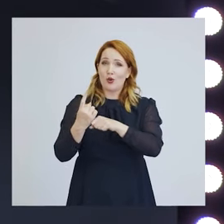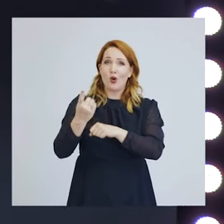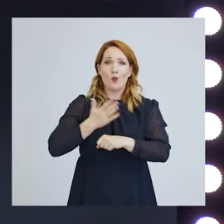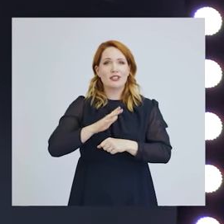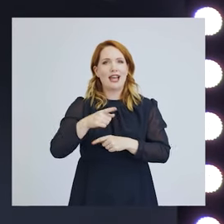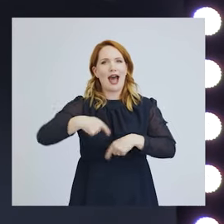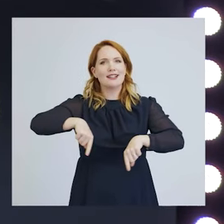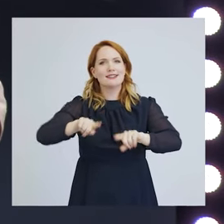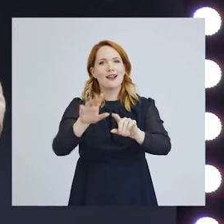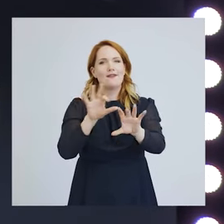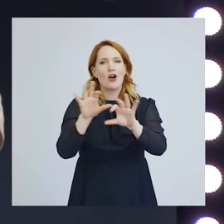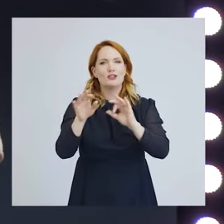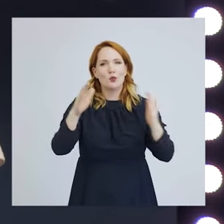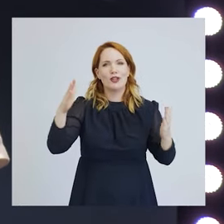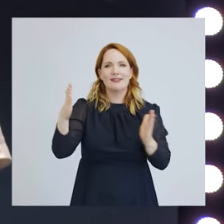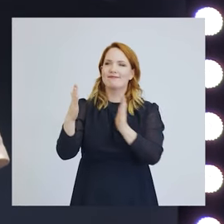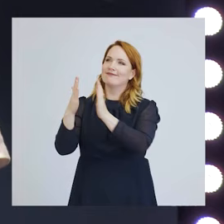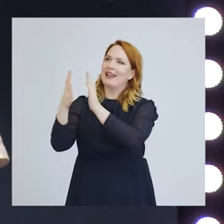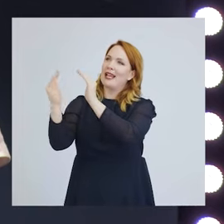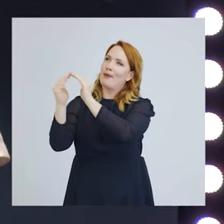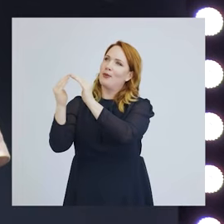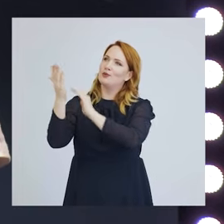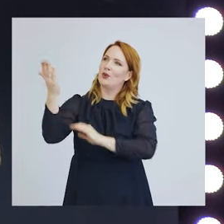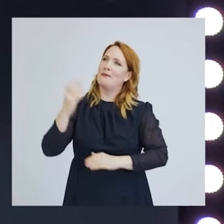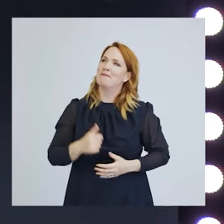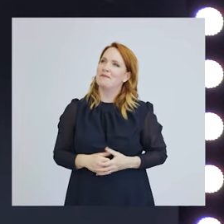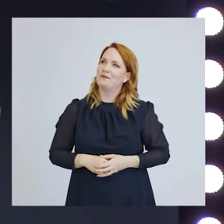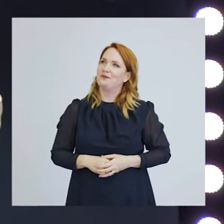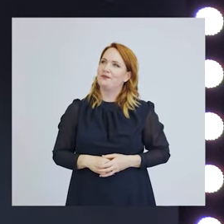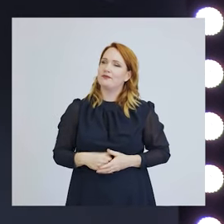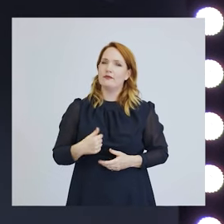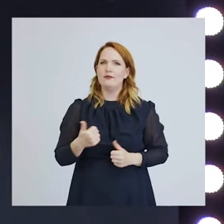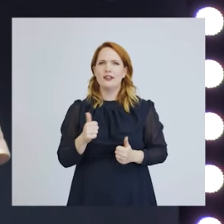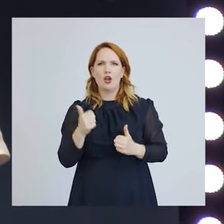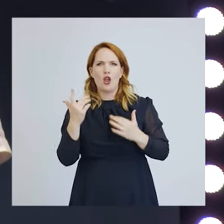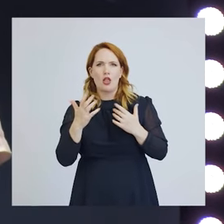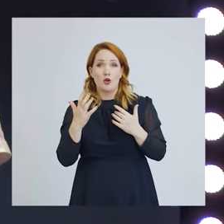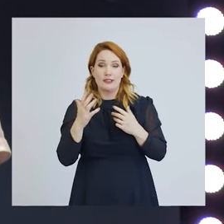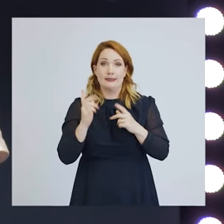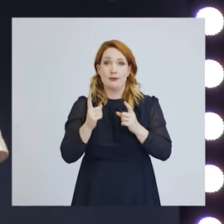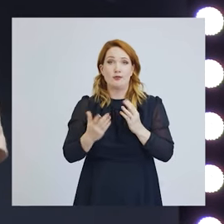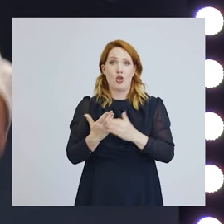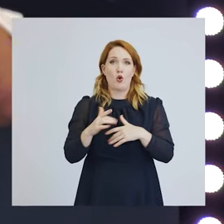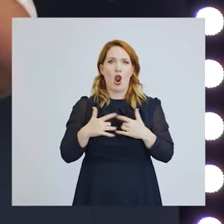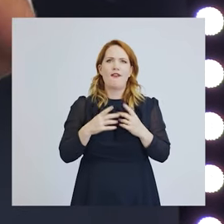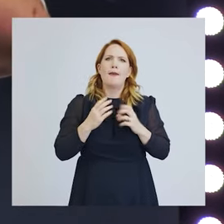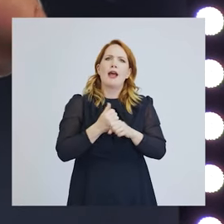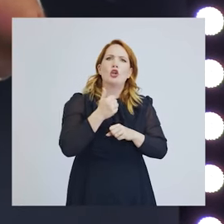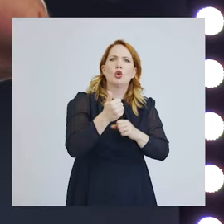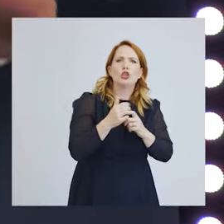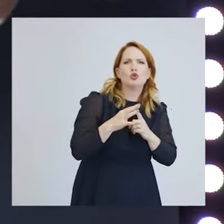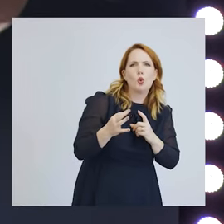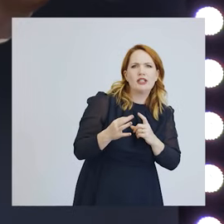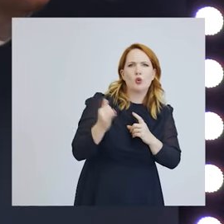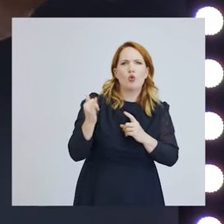love. And God's wanting to invite us today, young and old, to actually be at home, to come home to Him. And I don't know about you, but I've dabbled